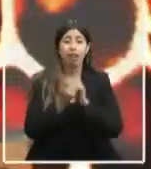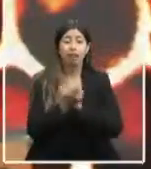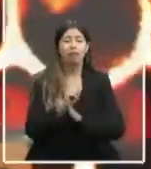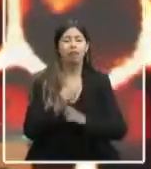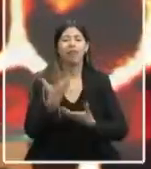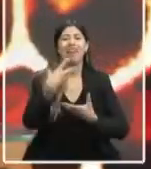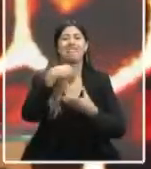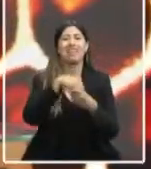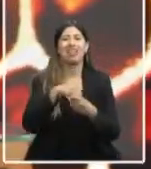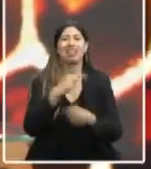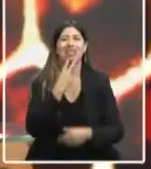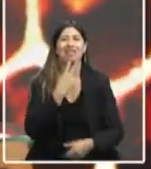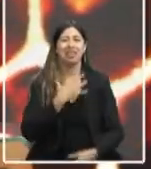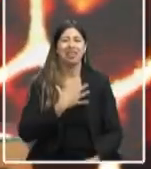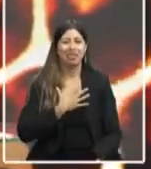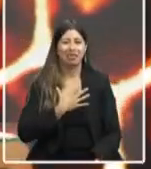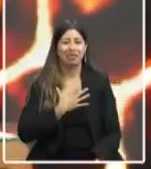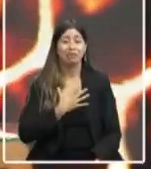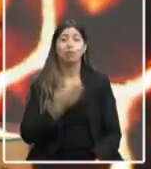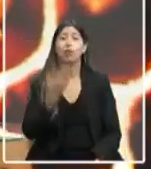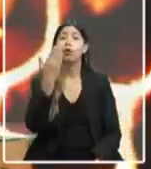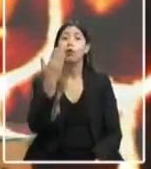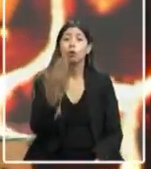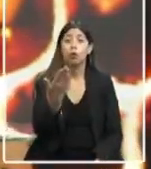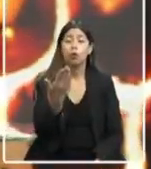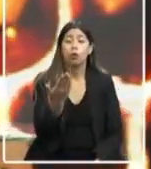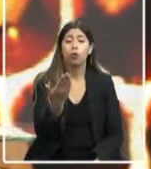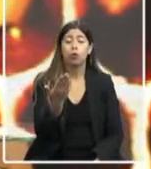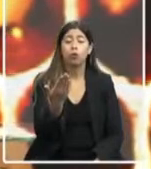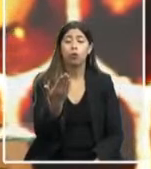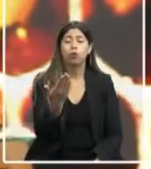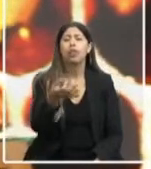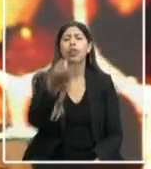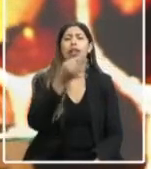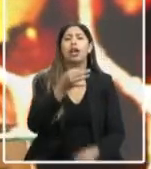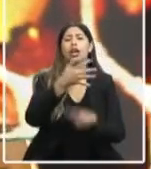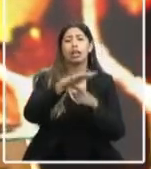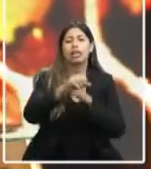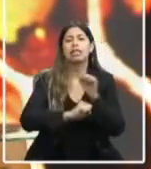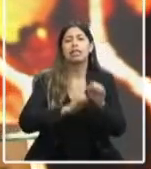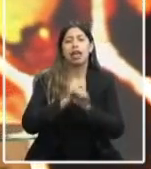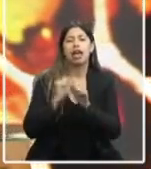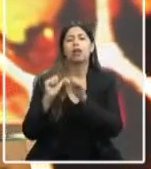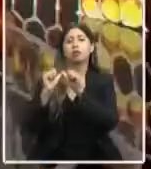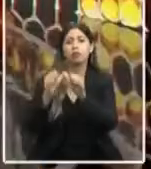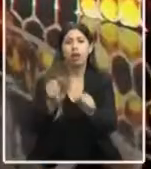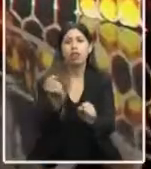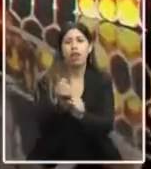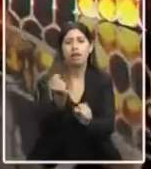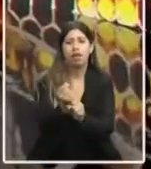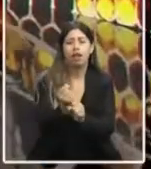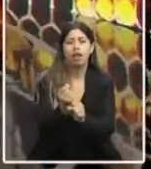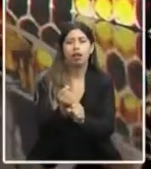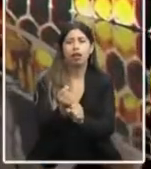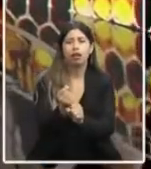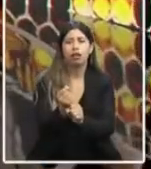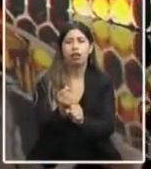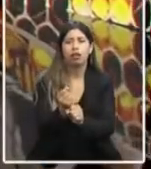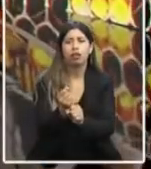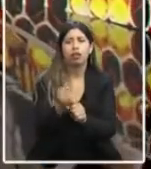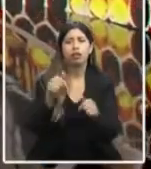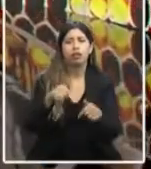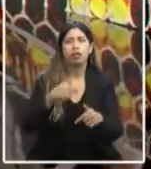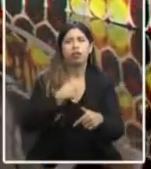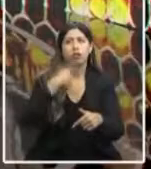You have worked here for 15 years, as you said, but probably you also were in that time. I can imagine 15 years ago, you